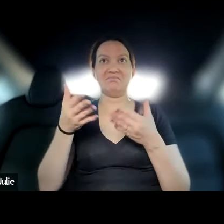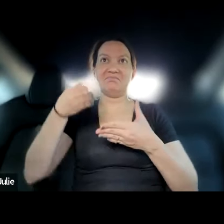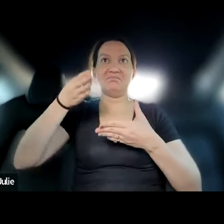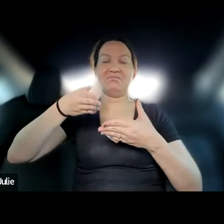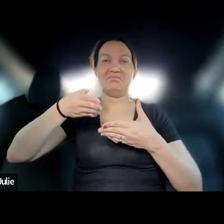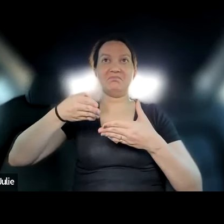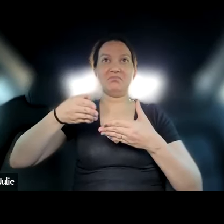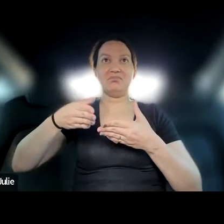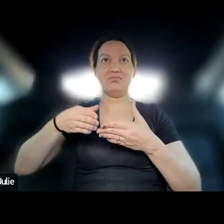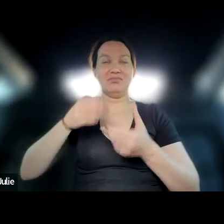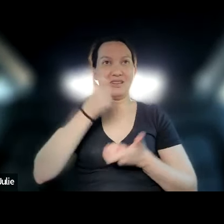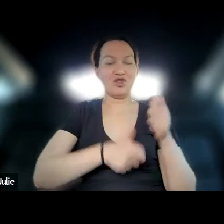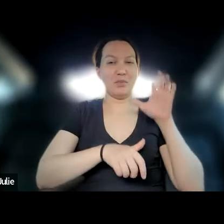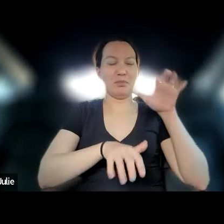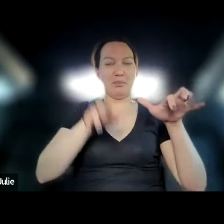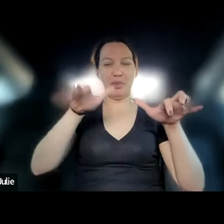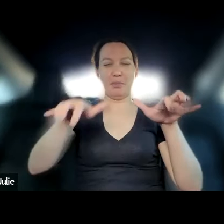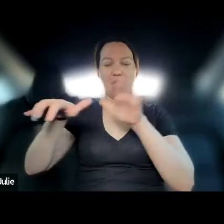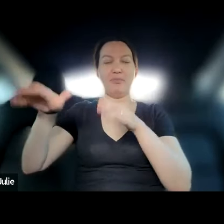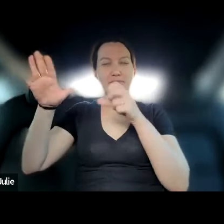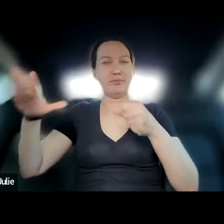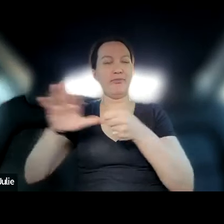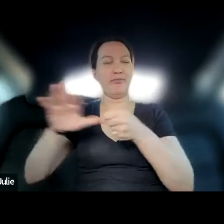property to property. There is a kind of citywide